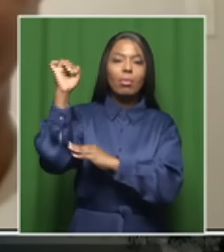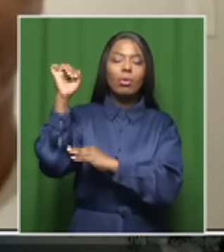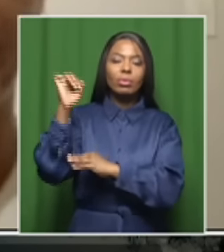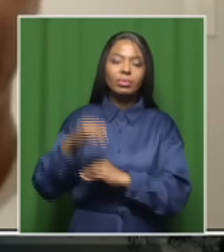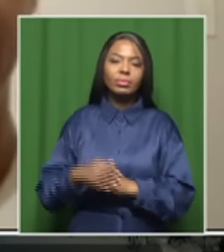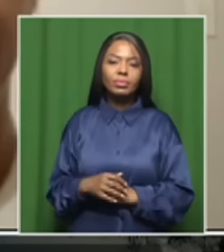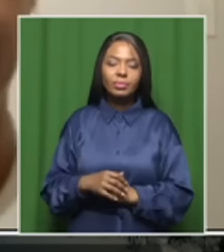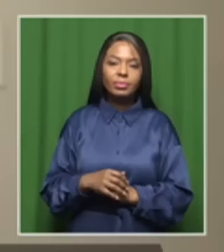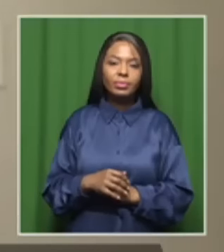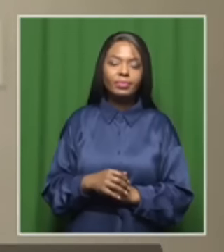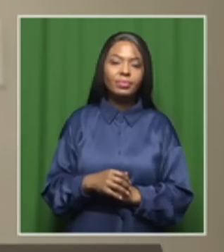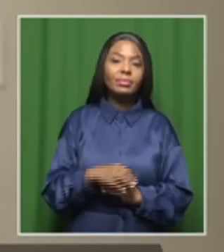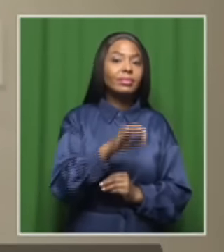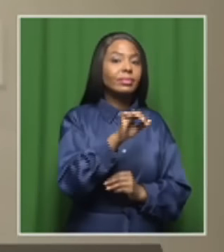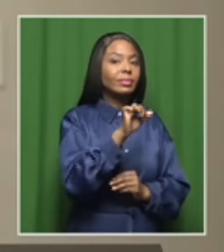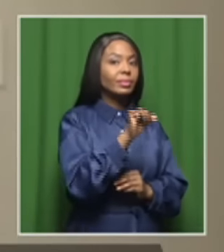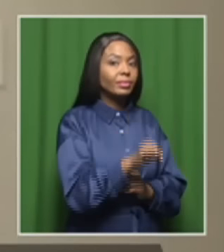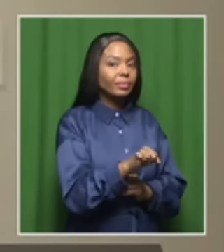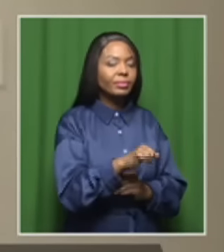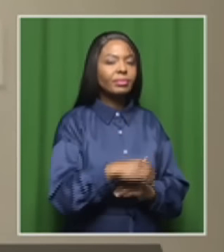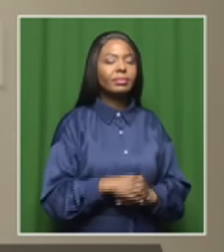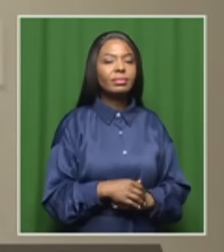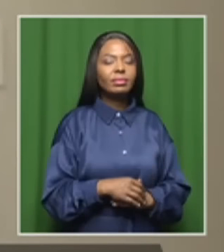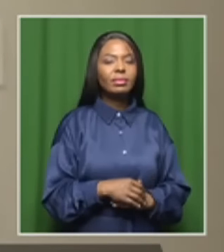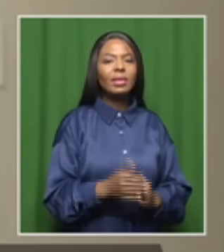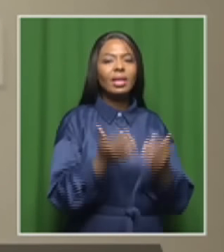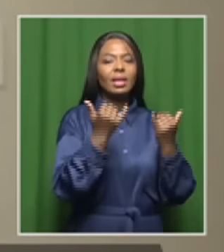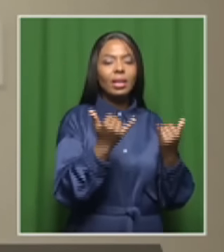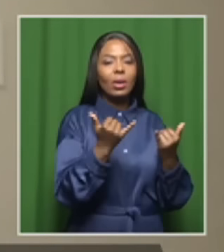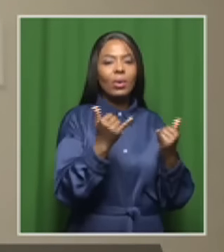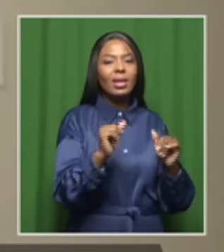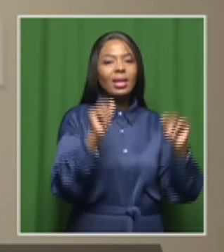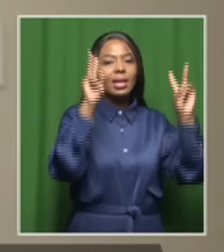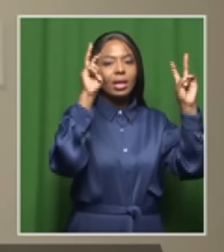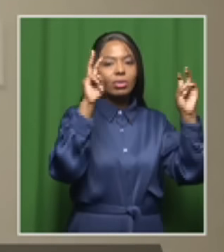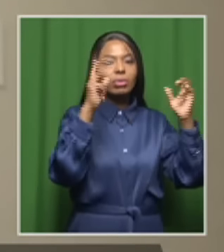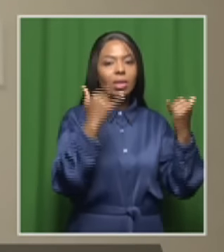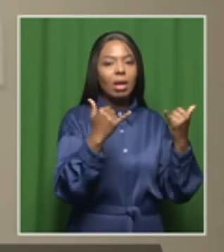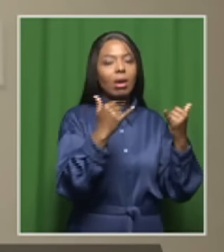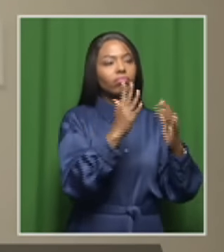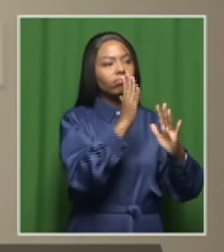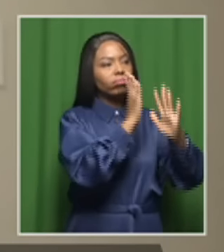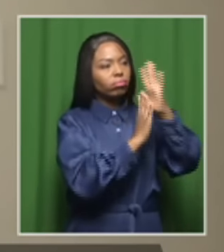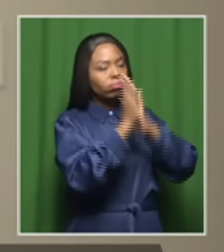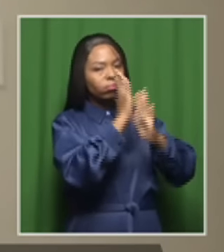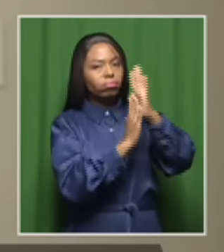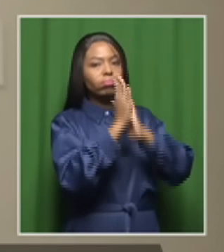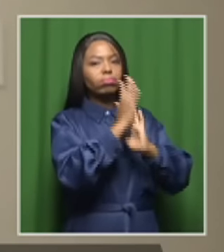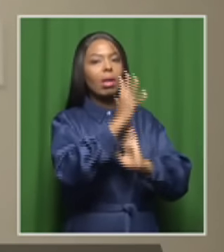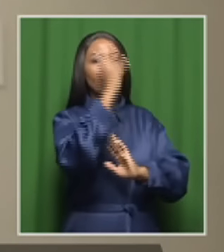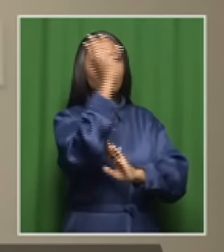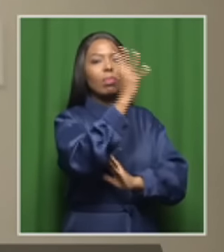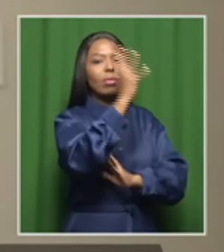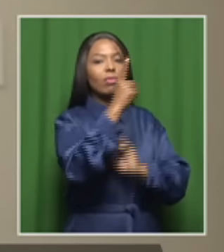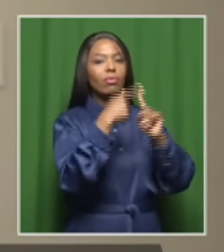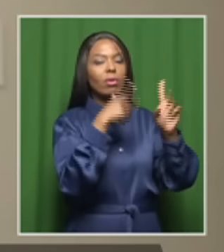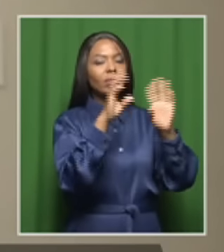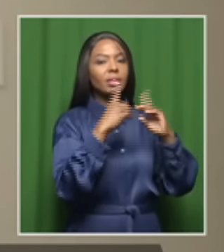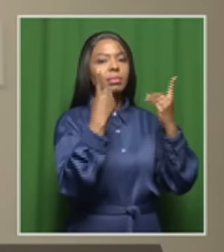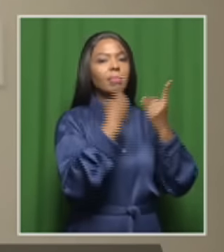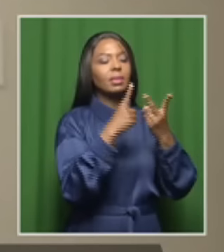Yes, these conditions were presented to us by the department and